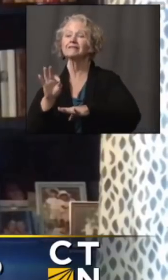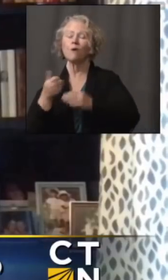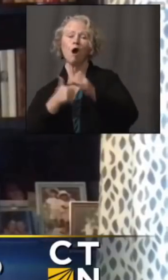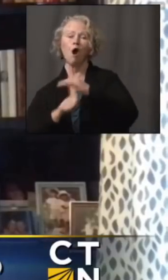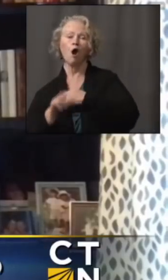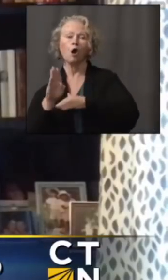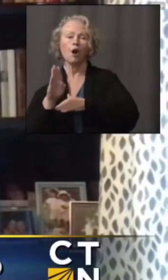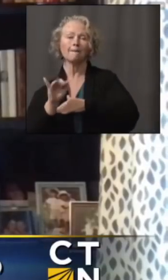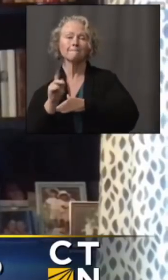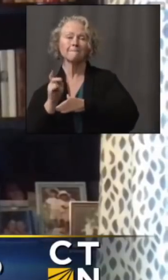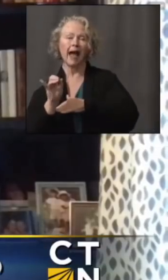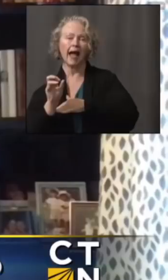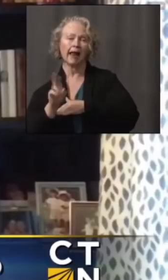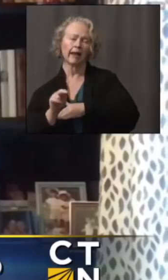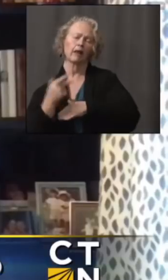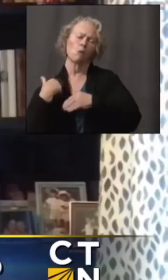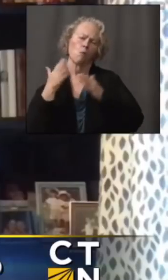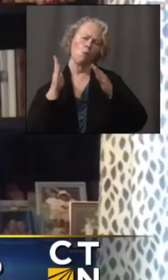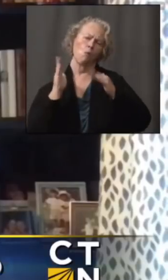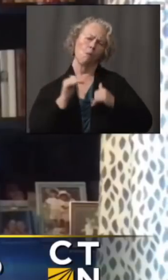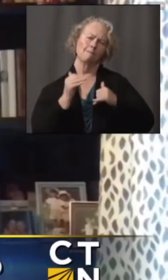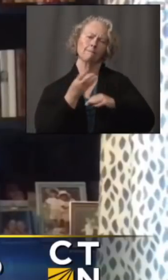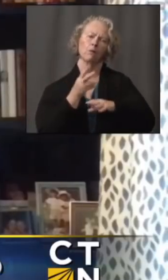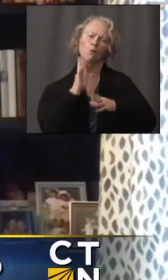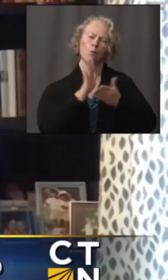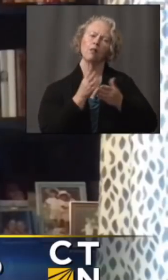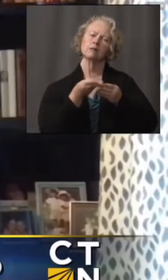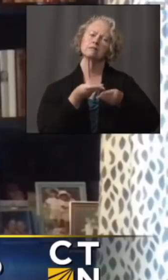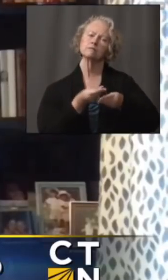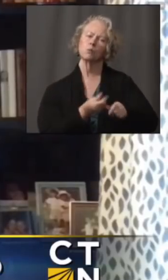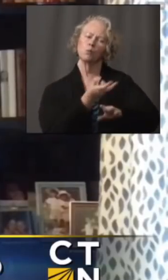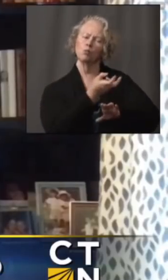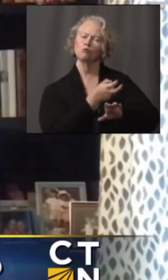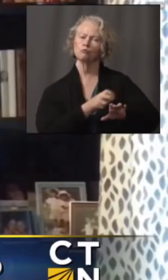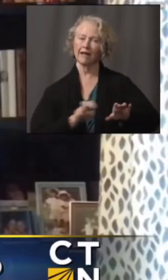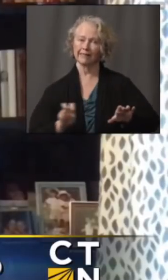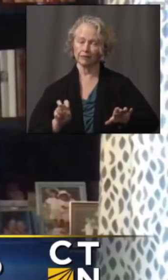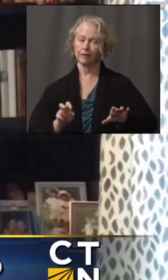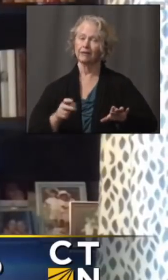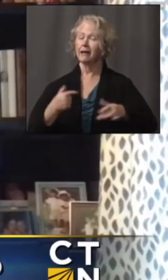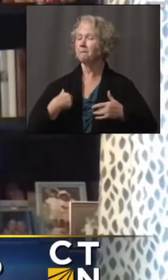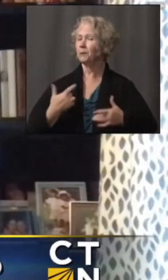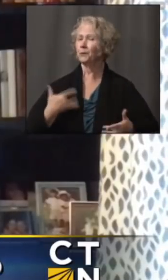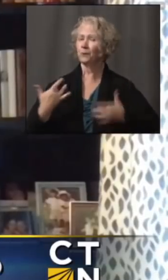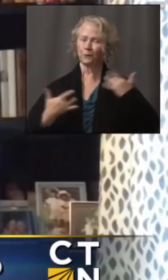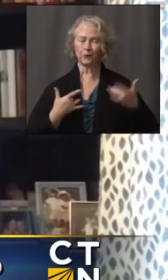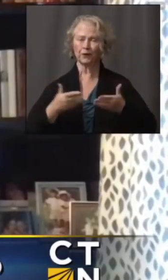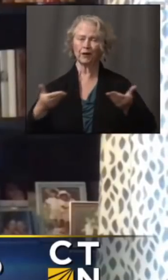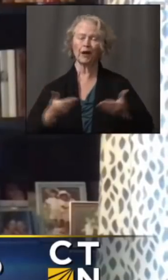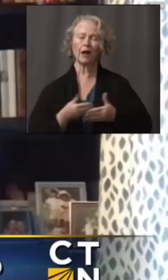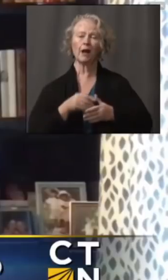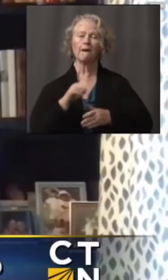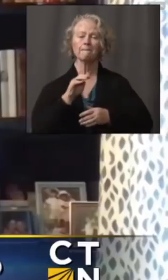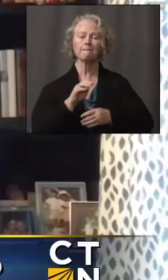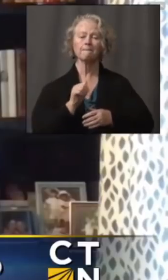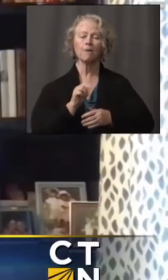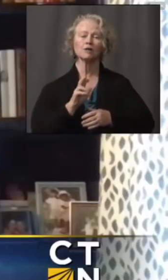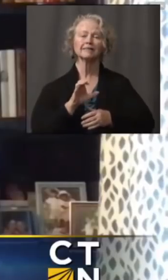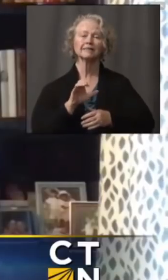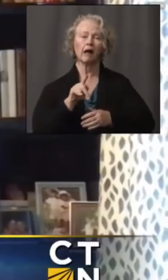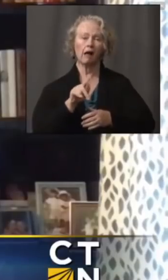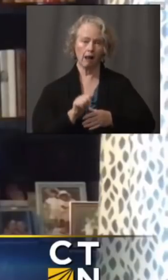there's a smooth transition there. And I'm really pleased to be able to introduce Marcela Nunez-Smith.